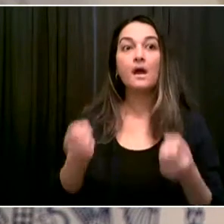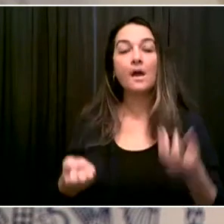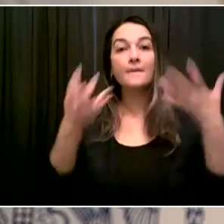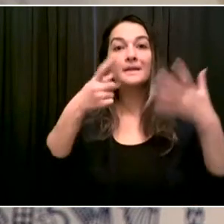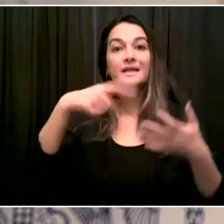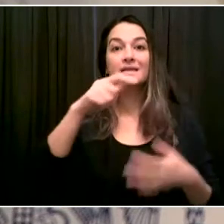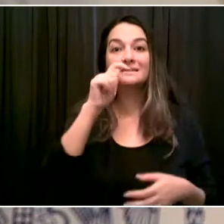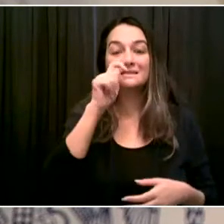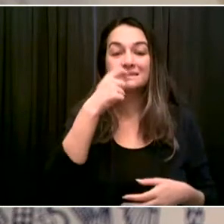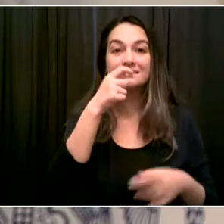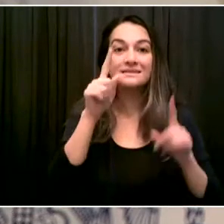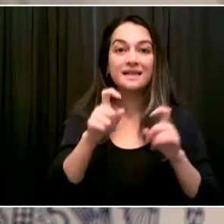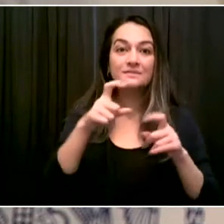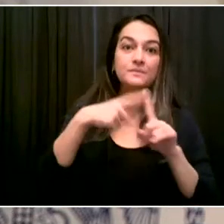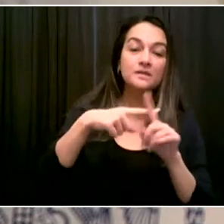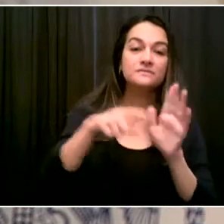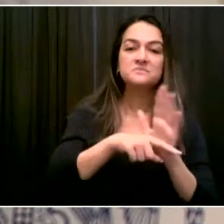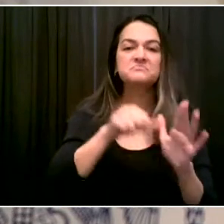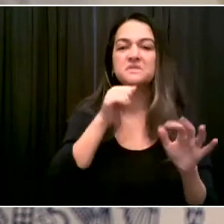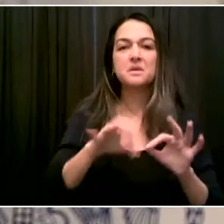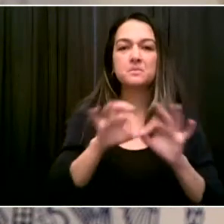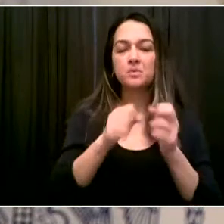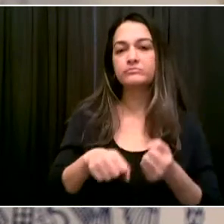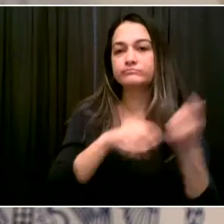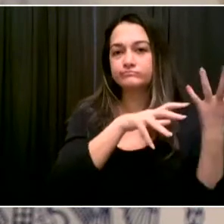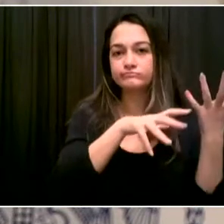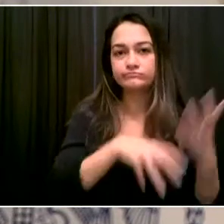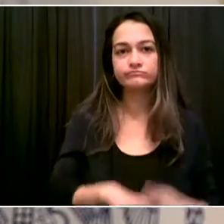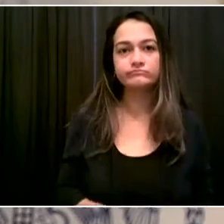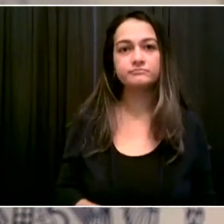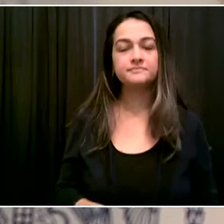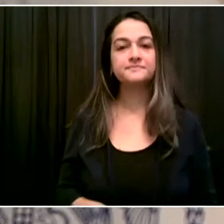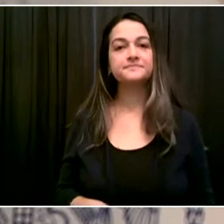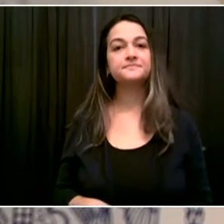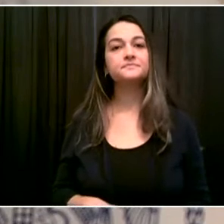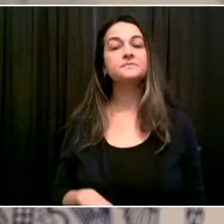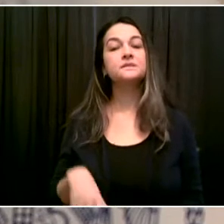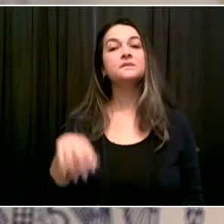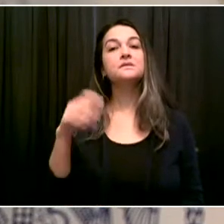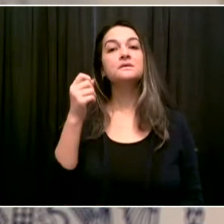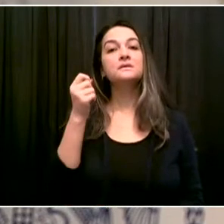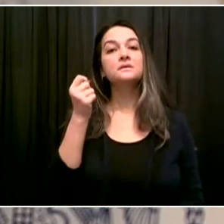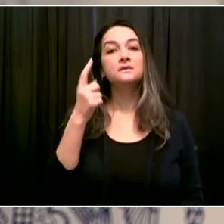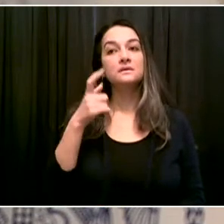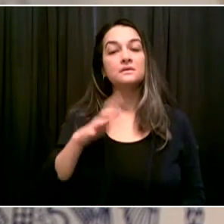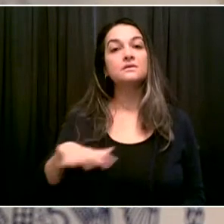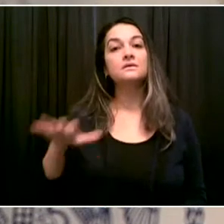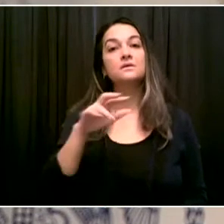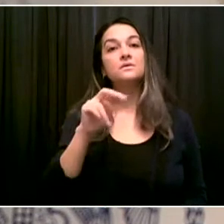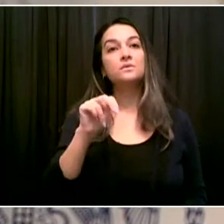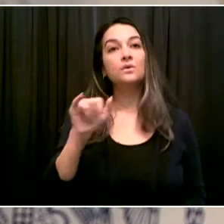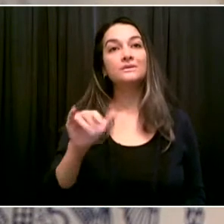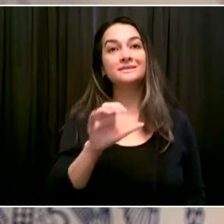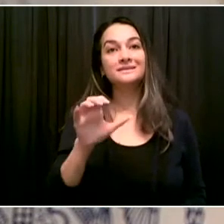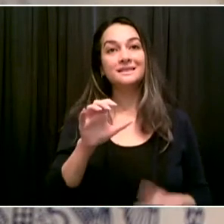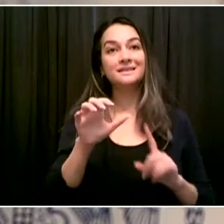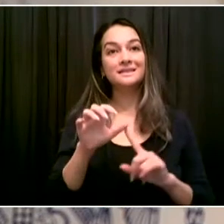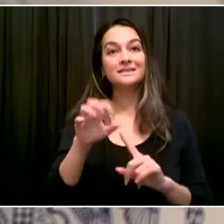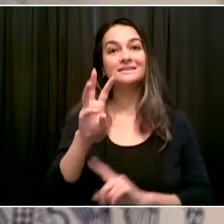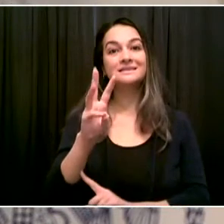60% of New York residents have received at least one dose, 5 million plus now and